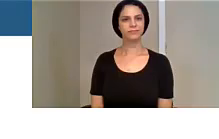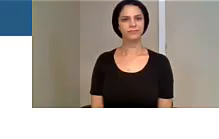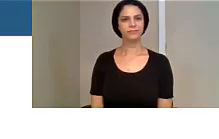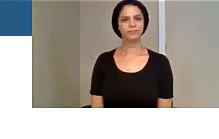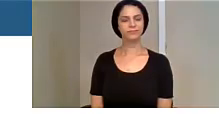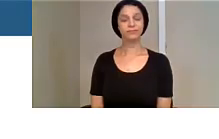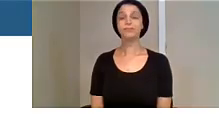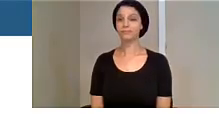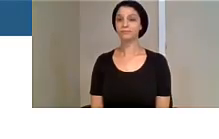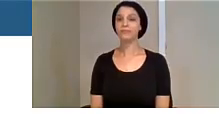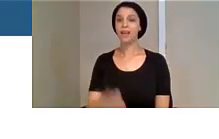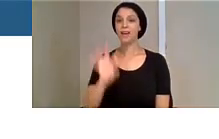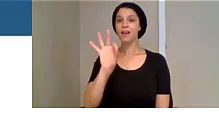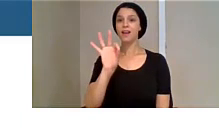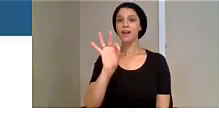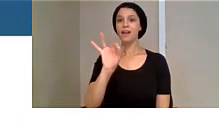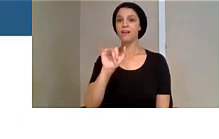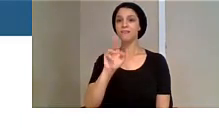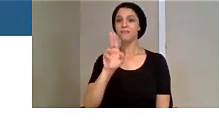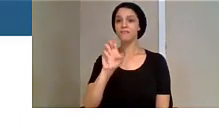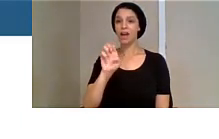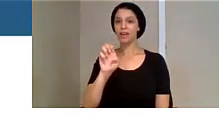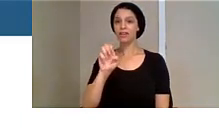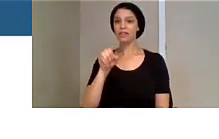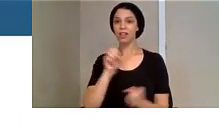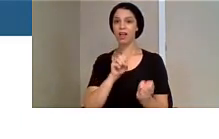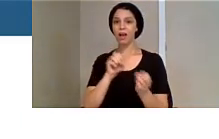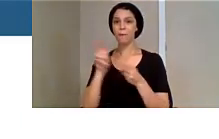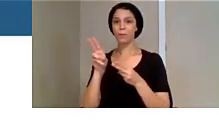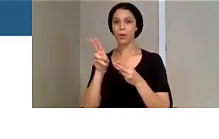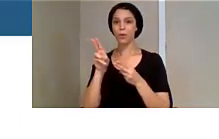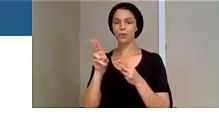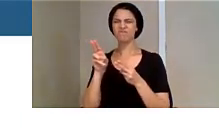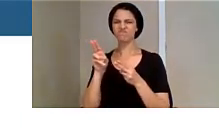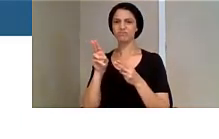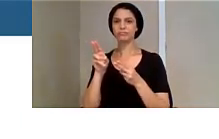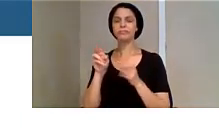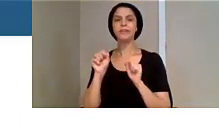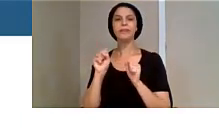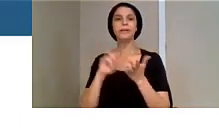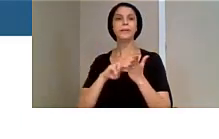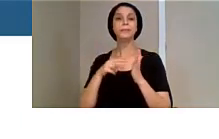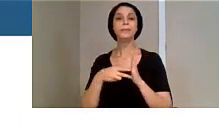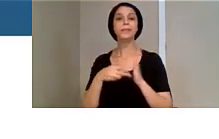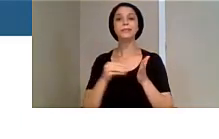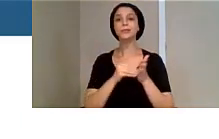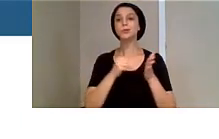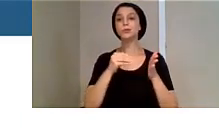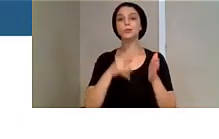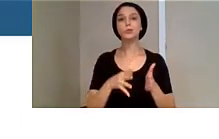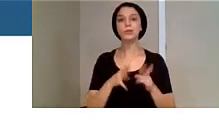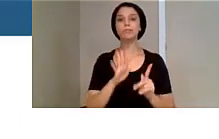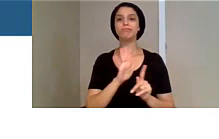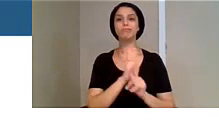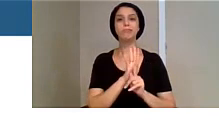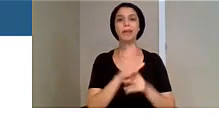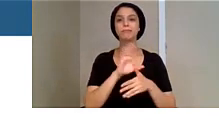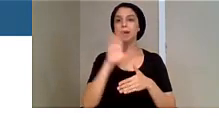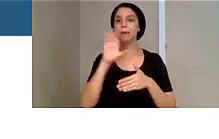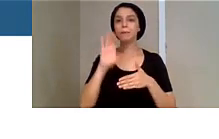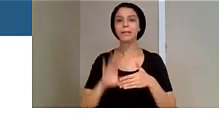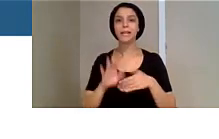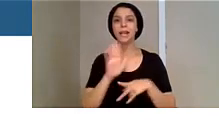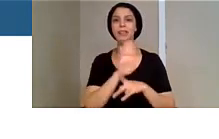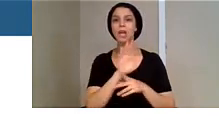So with a file upload assignment, it means that the student, it assumes that the student has completed some kind of